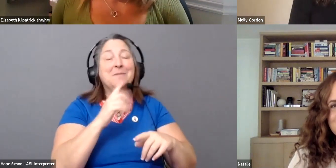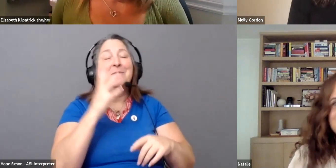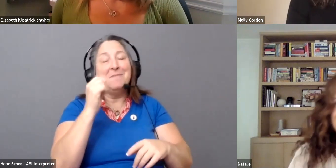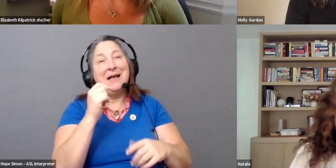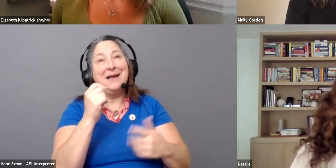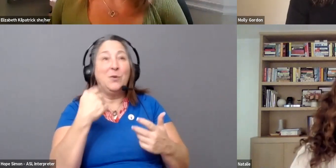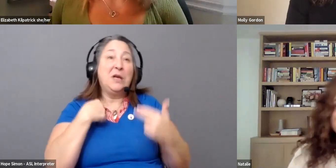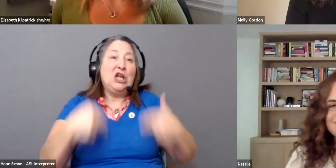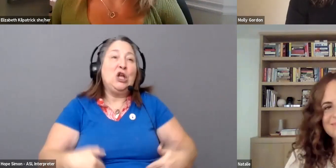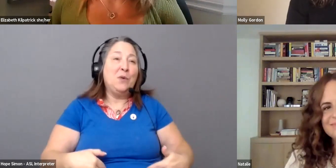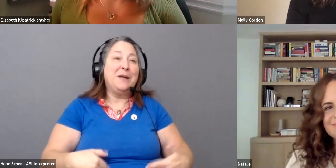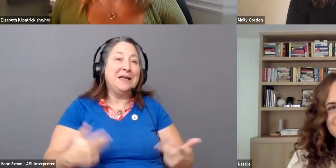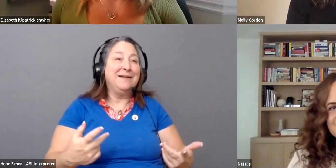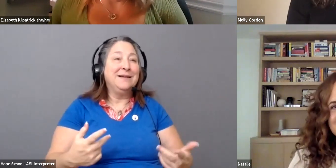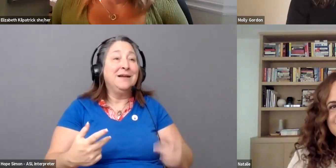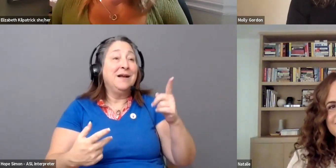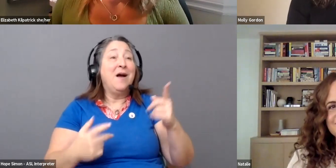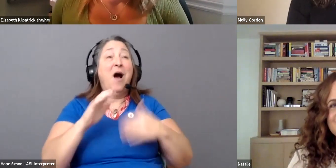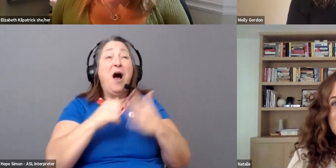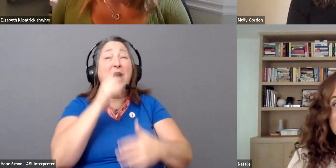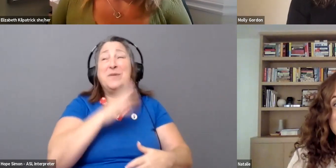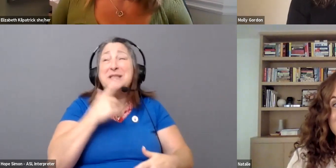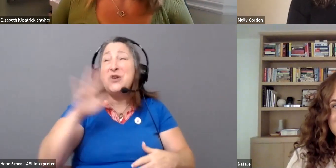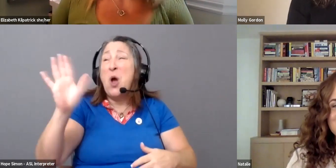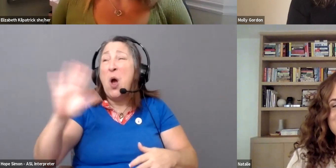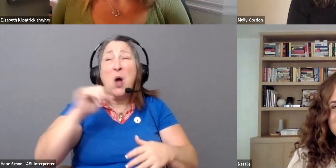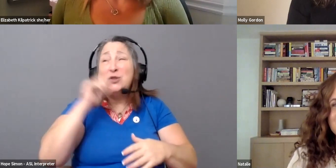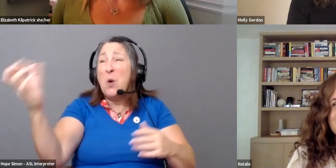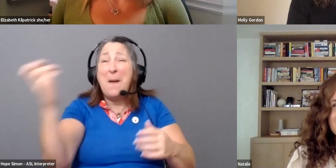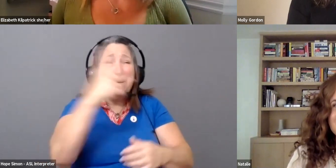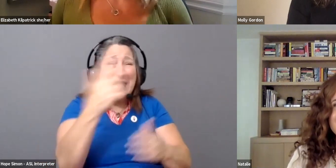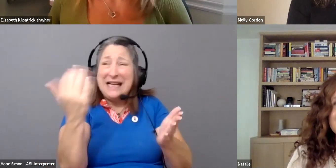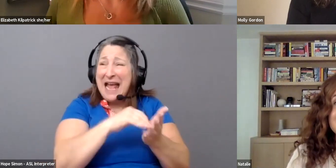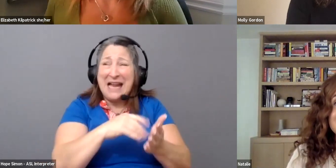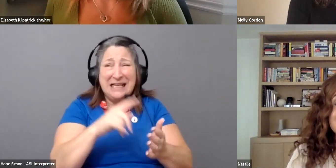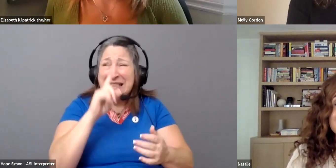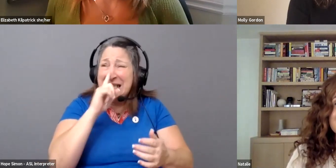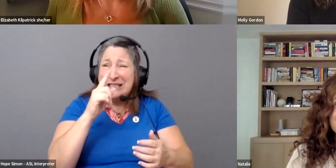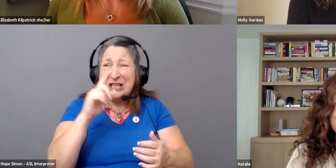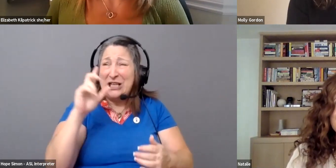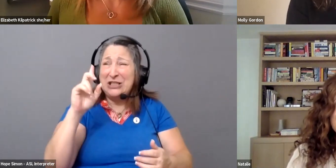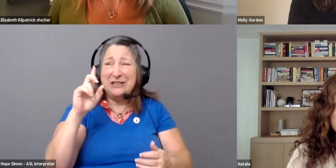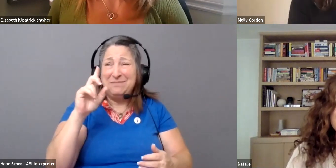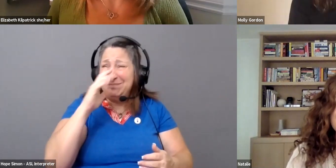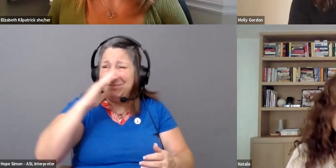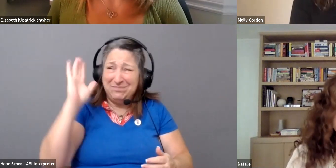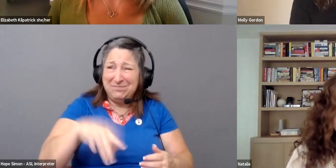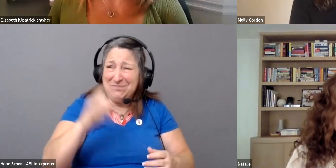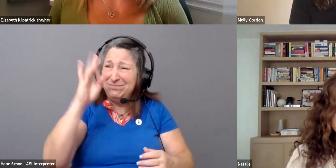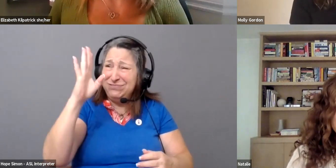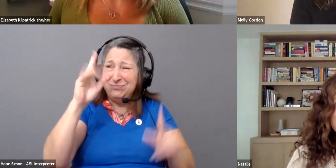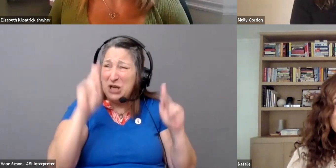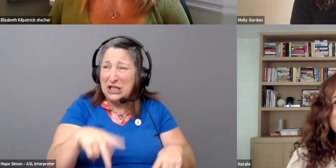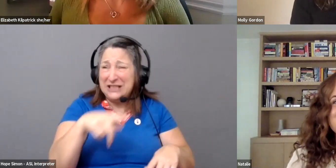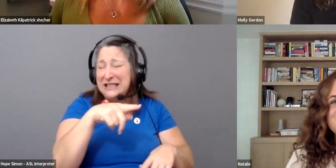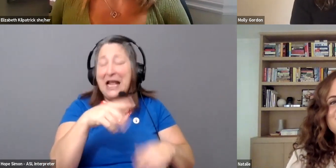So I know, but we were all saying, don't do it, because he's such a douche. Mm-hmm. Anyway, this is one. I'll start